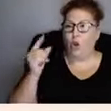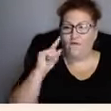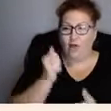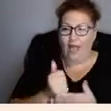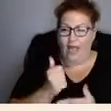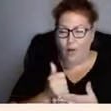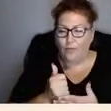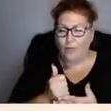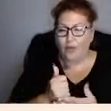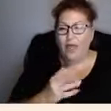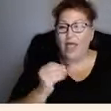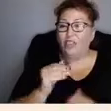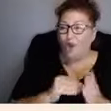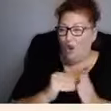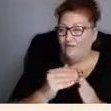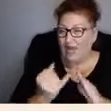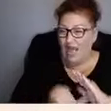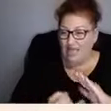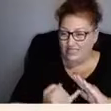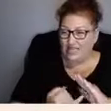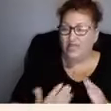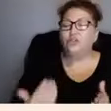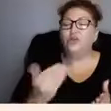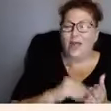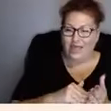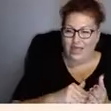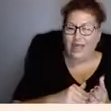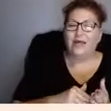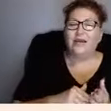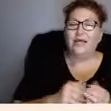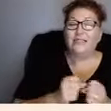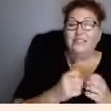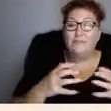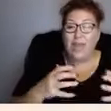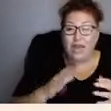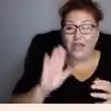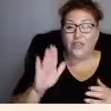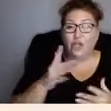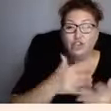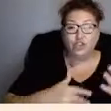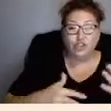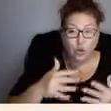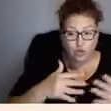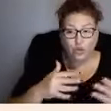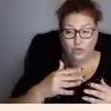often isolated. So again, expanding their social circles will make sure they're not isolated.